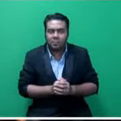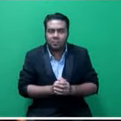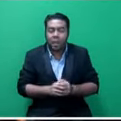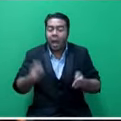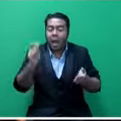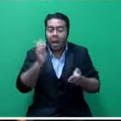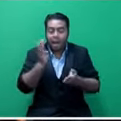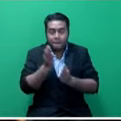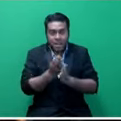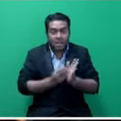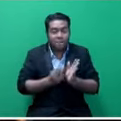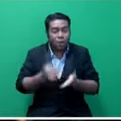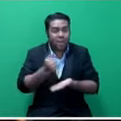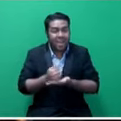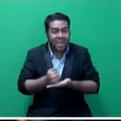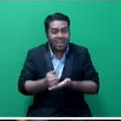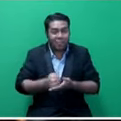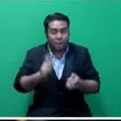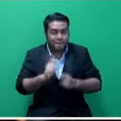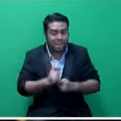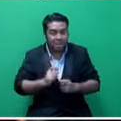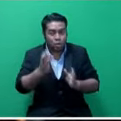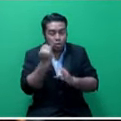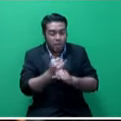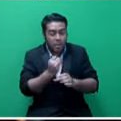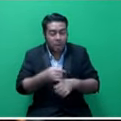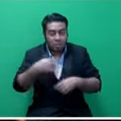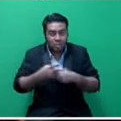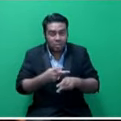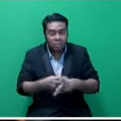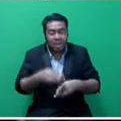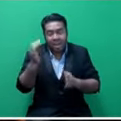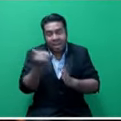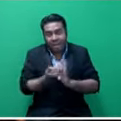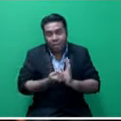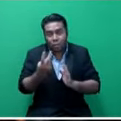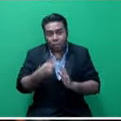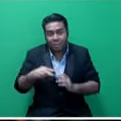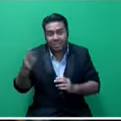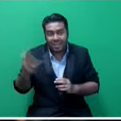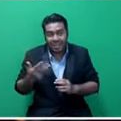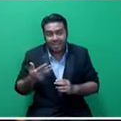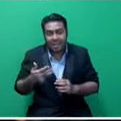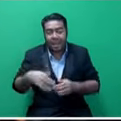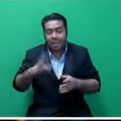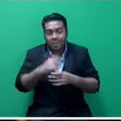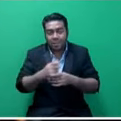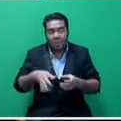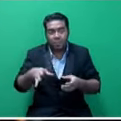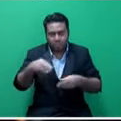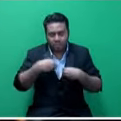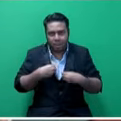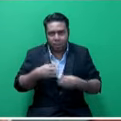Bill for an Act to amend the Criminal Procedure Act 2009, Bill number 2 of 2021, enacted by the Parliament of the Republic